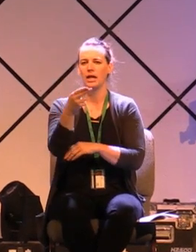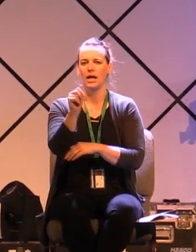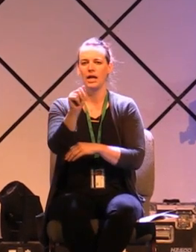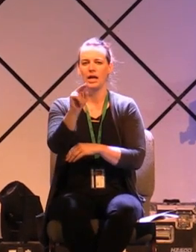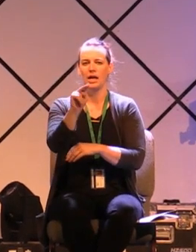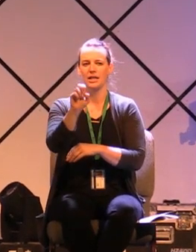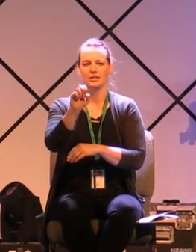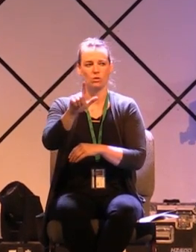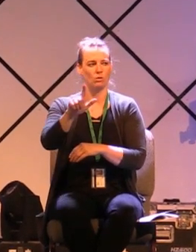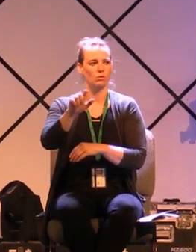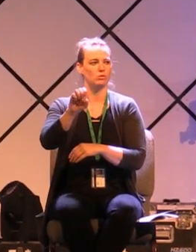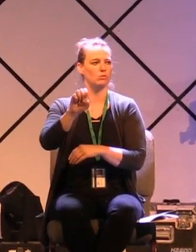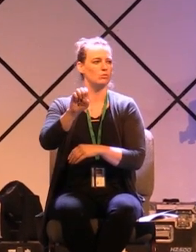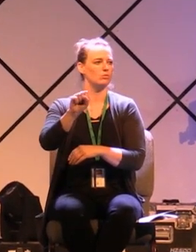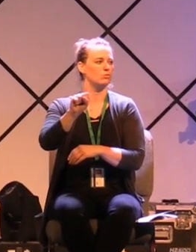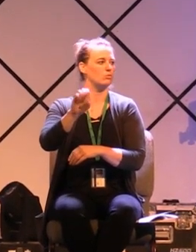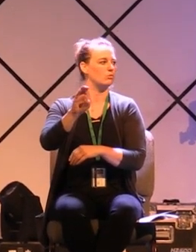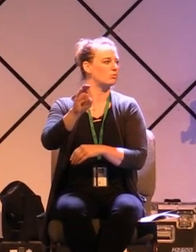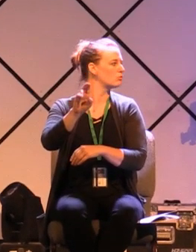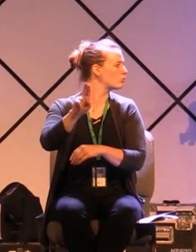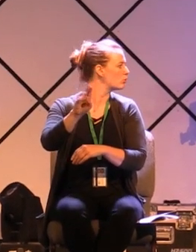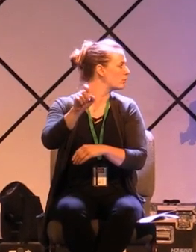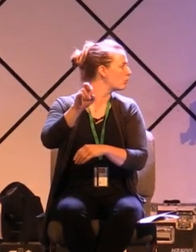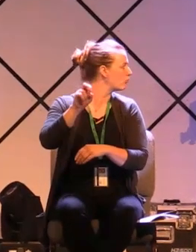Subaru, I think I saw you.